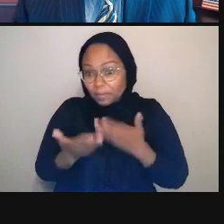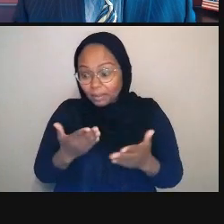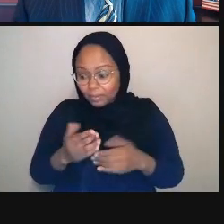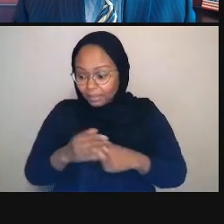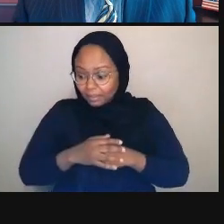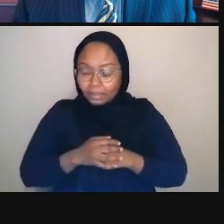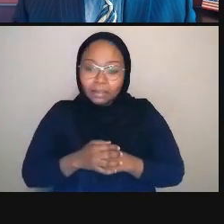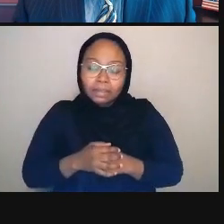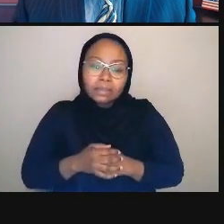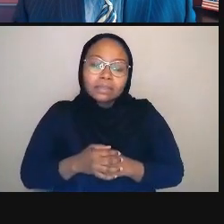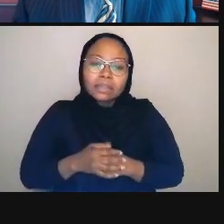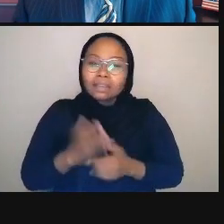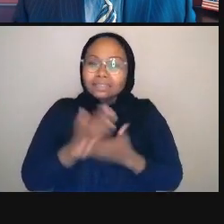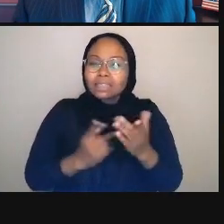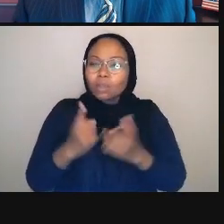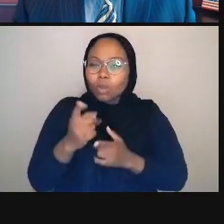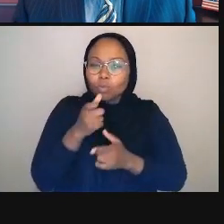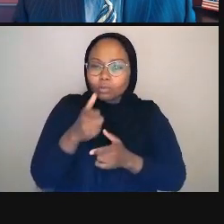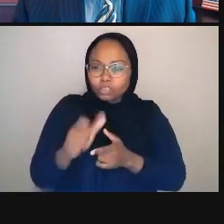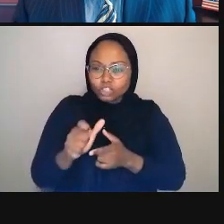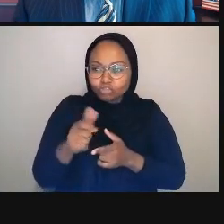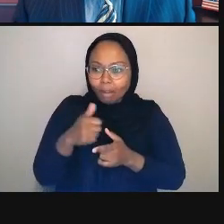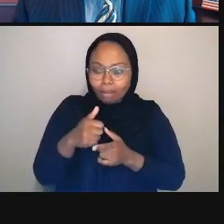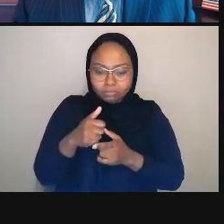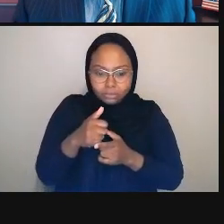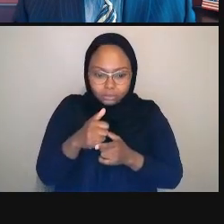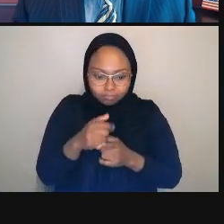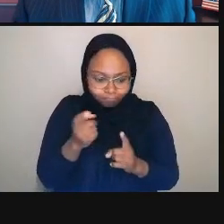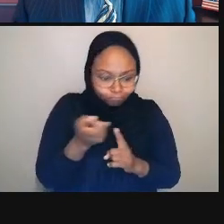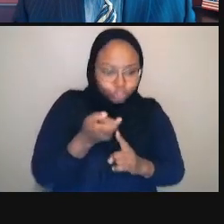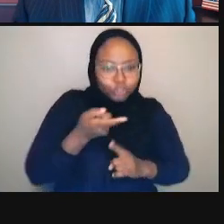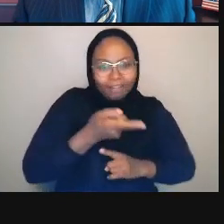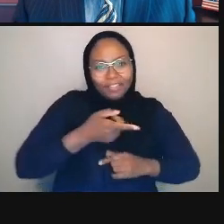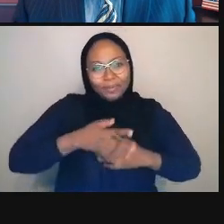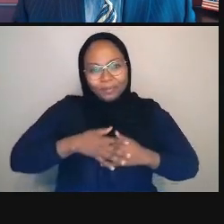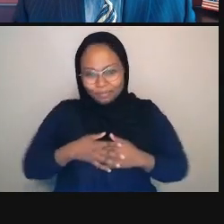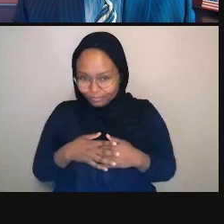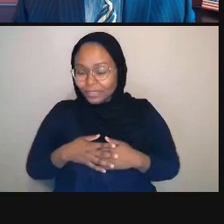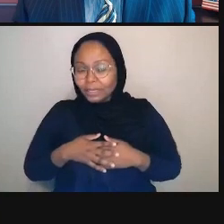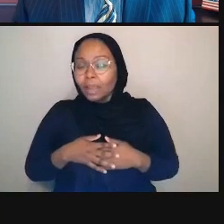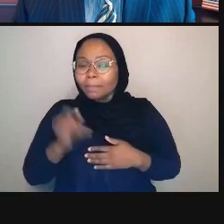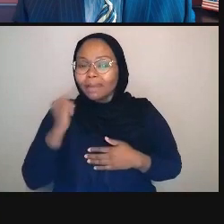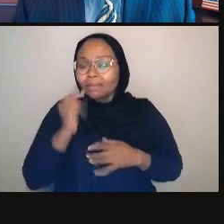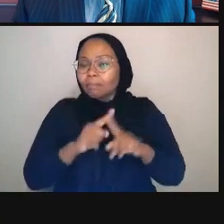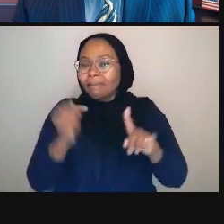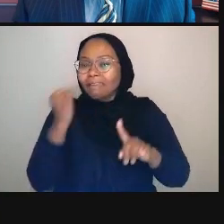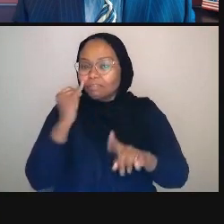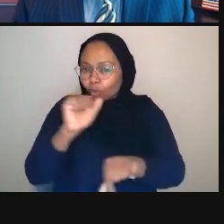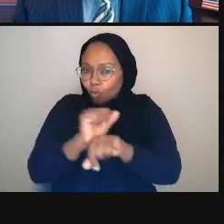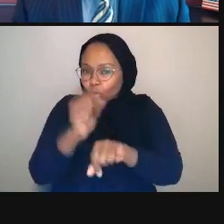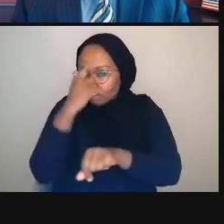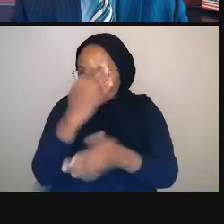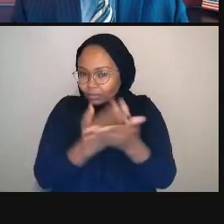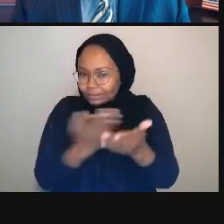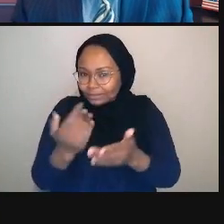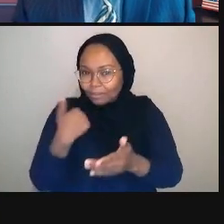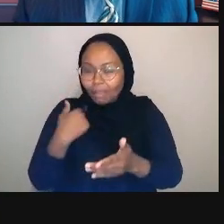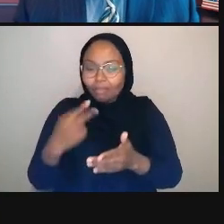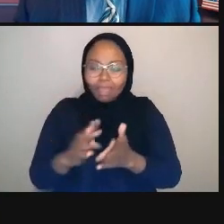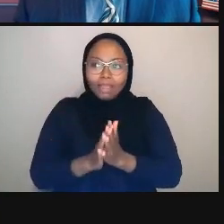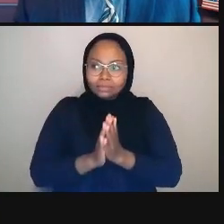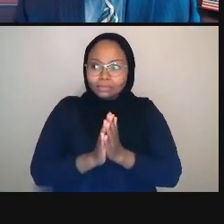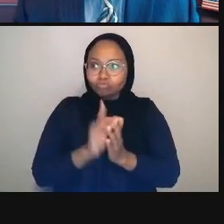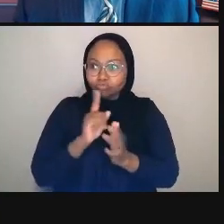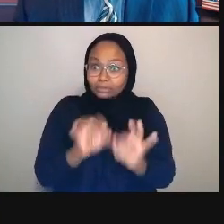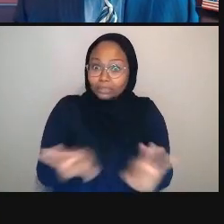or just someone who was trying to pull the wool over someone else's eyes. That when you're working for something that is meaningful and that is